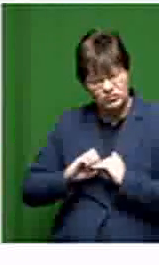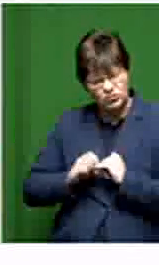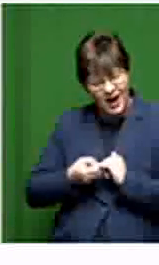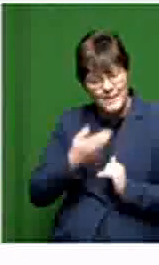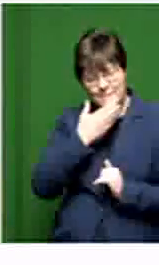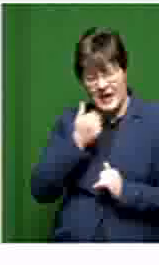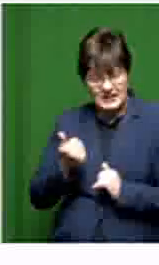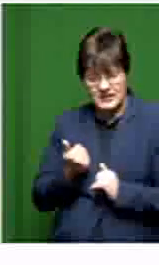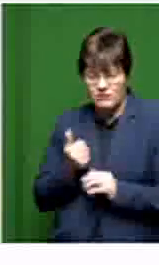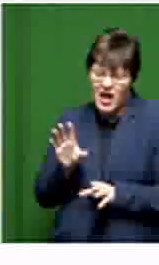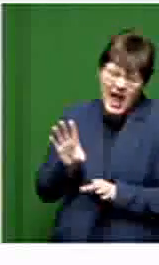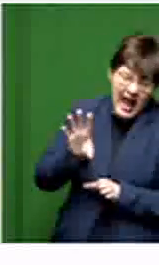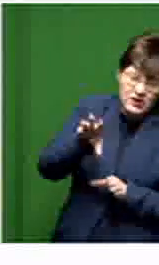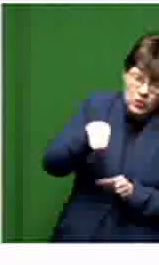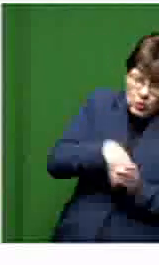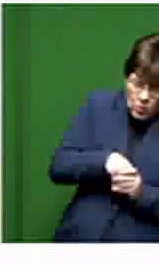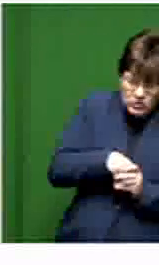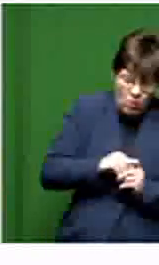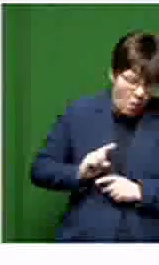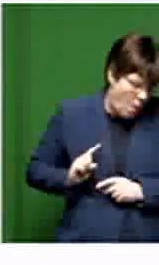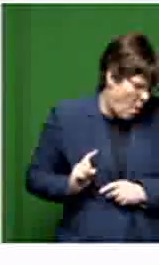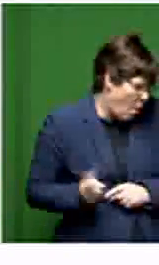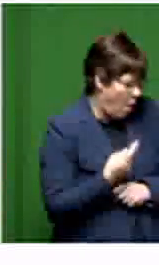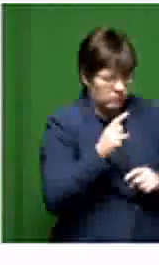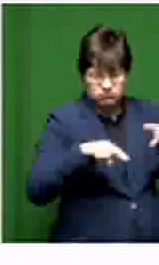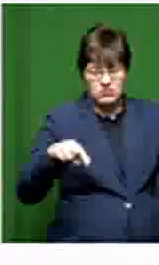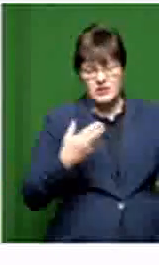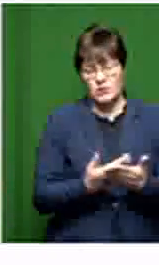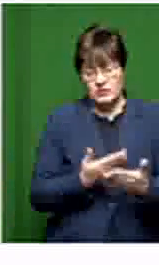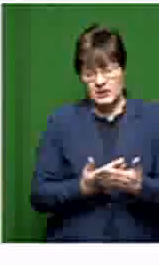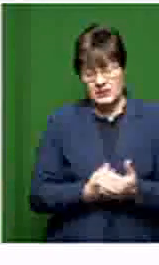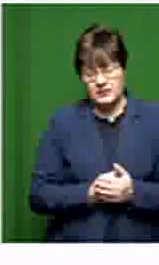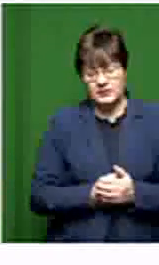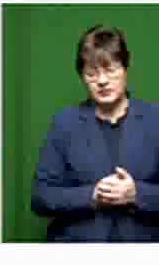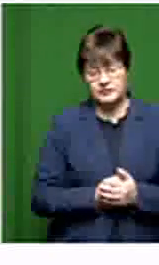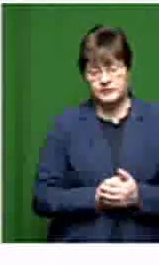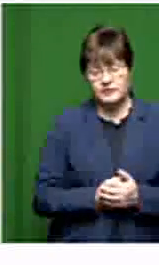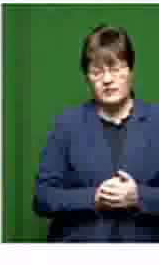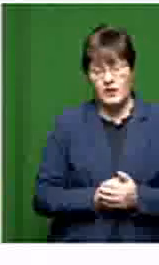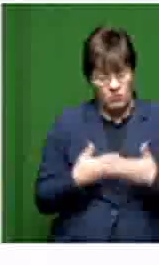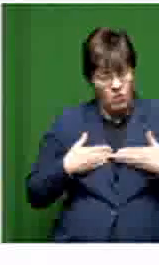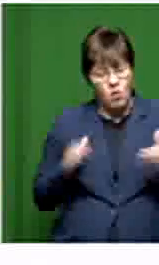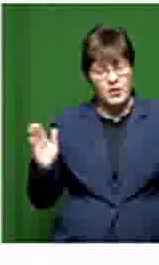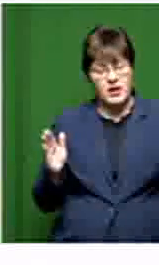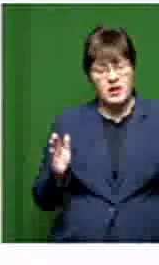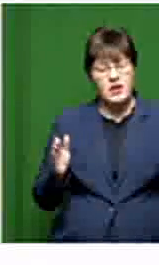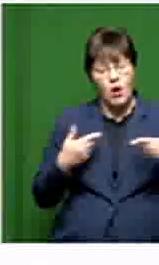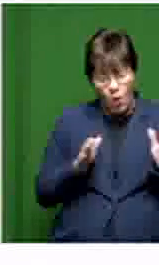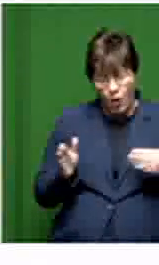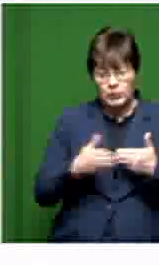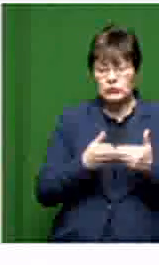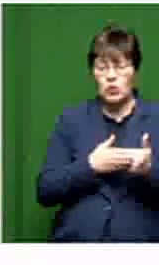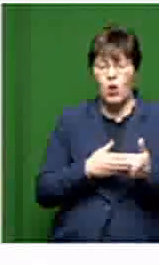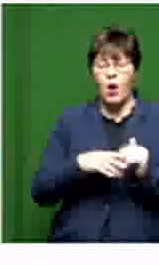to be as inclusive as possible. And, we are very open. We have an open door policy.